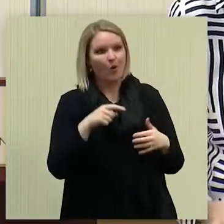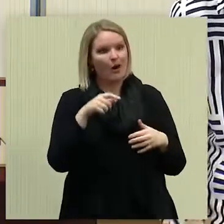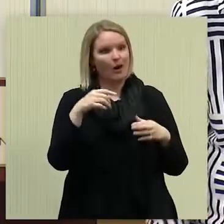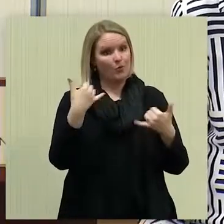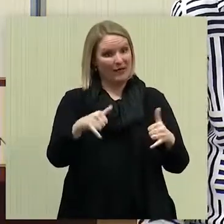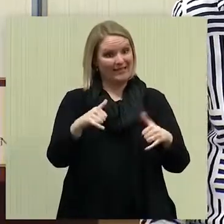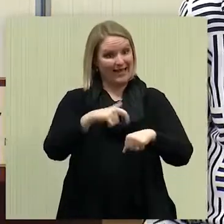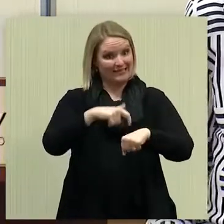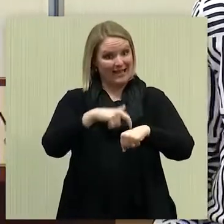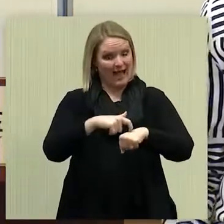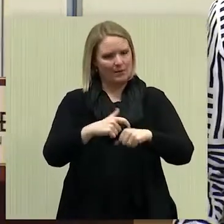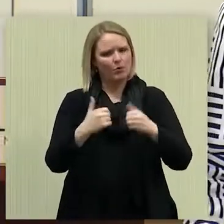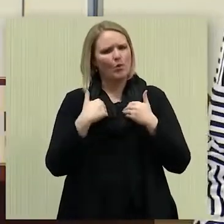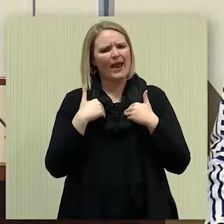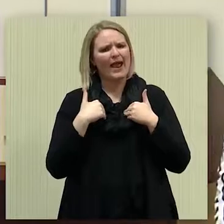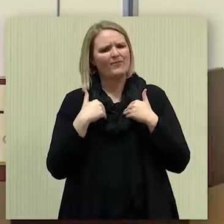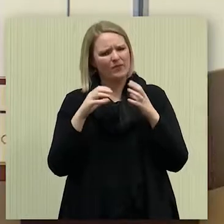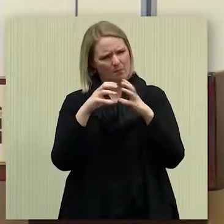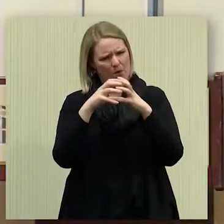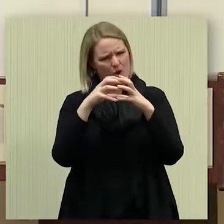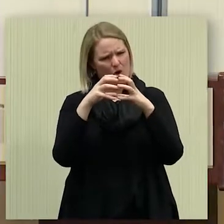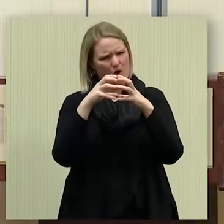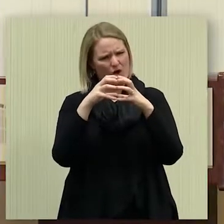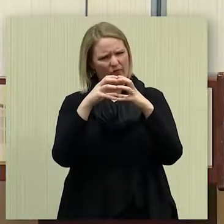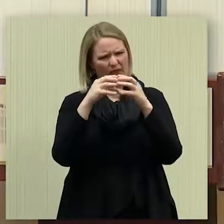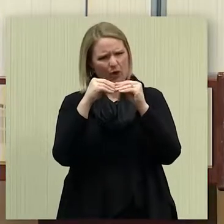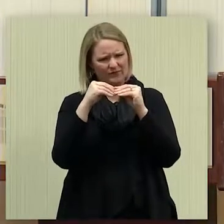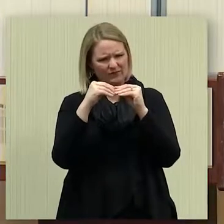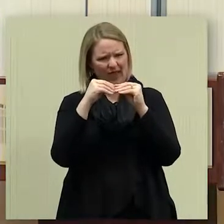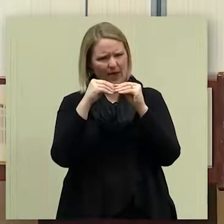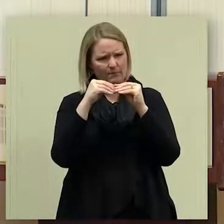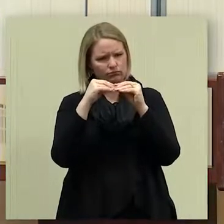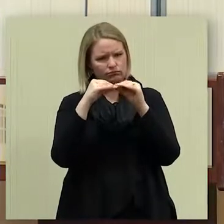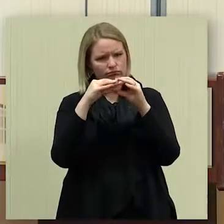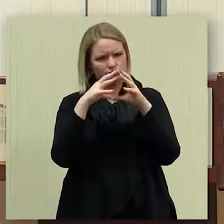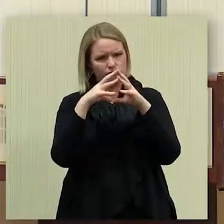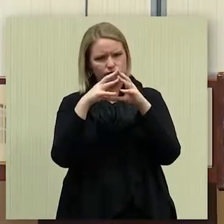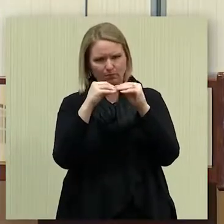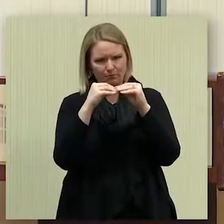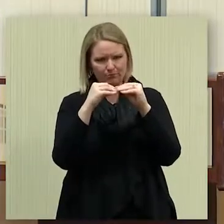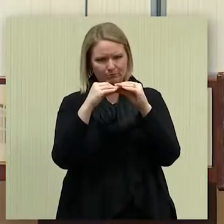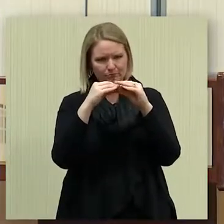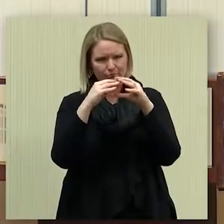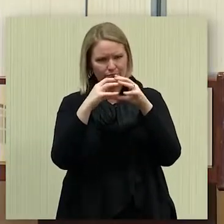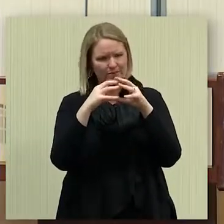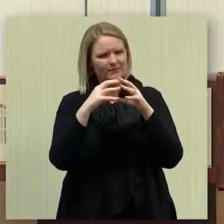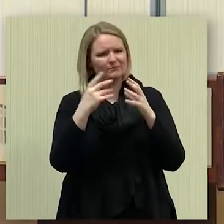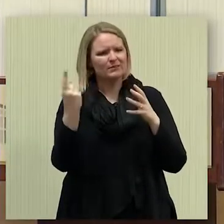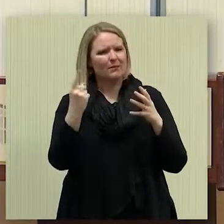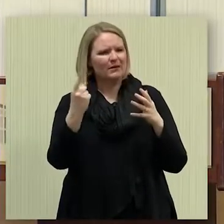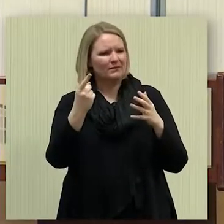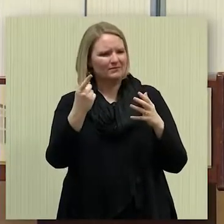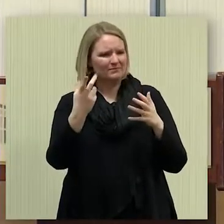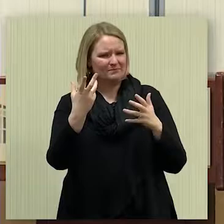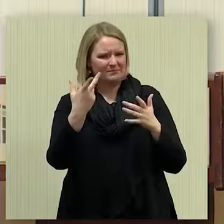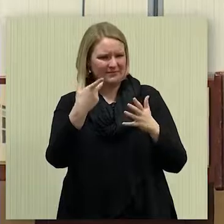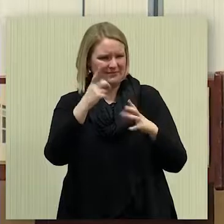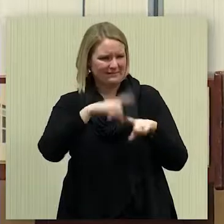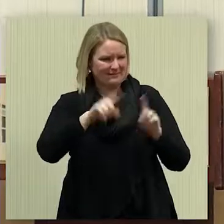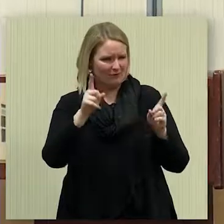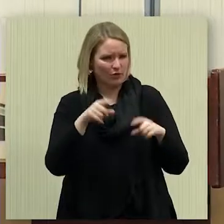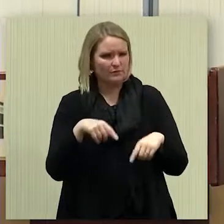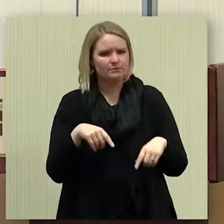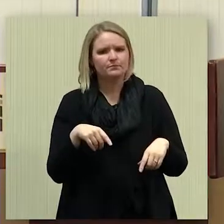got some, one of those balls that goes flat and then pops up, just something different. And